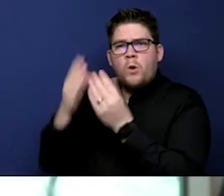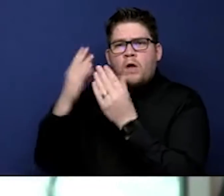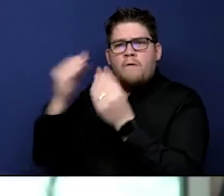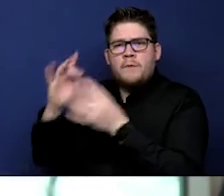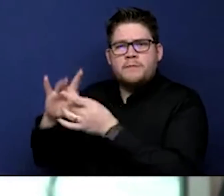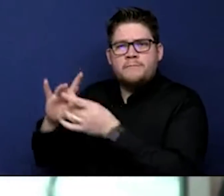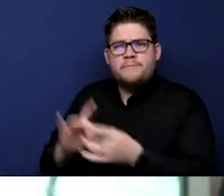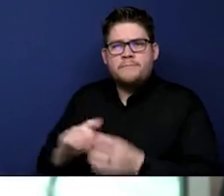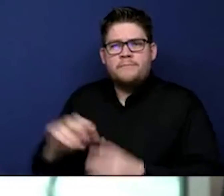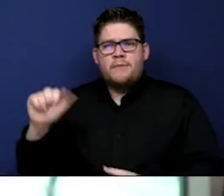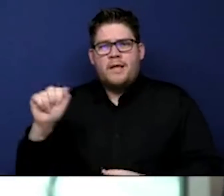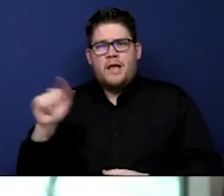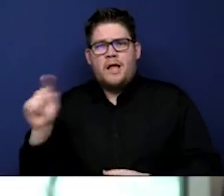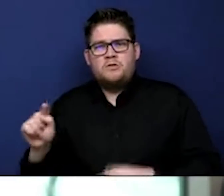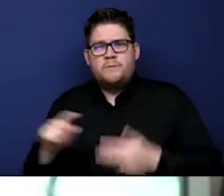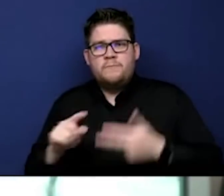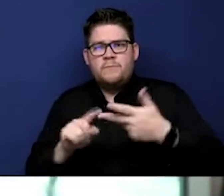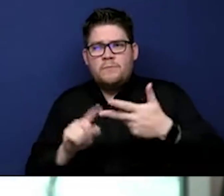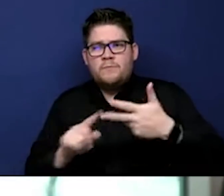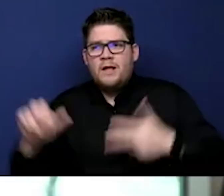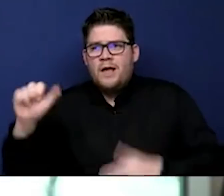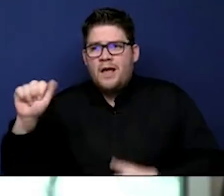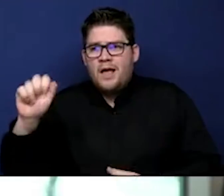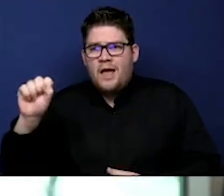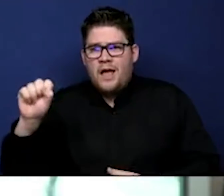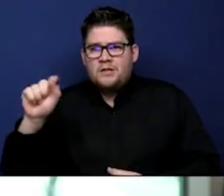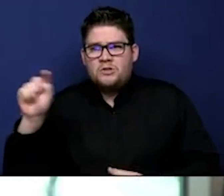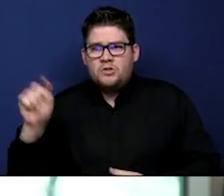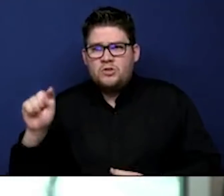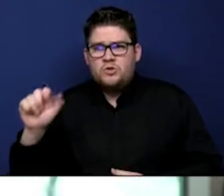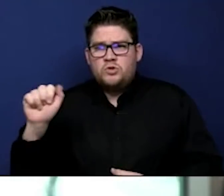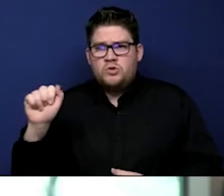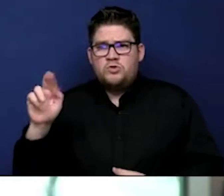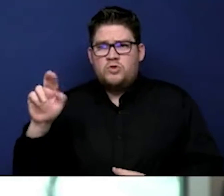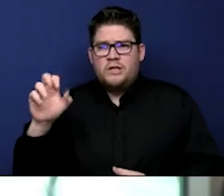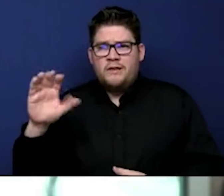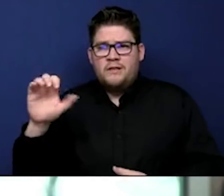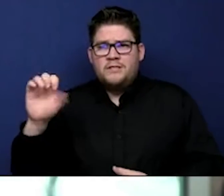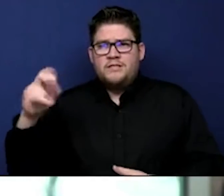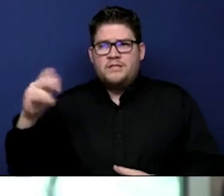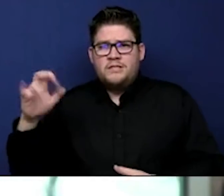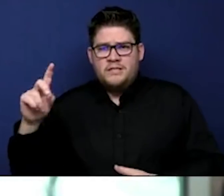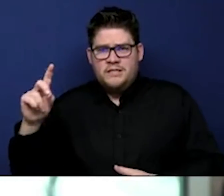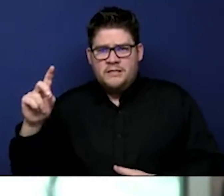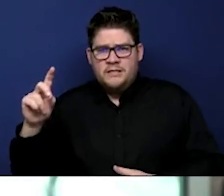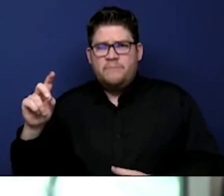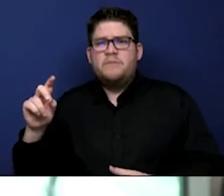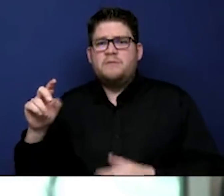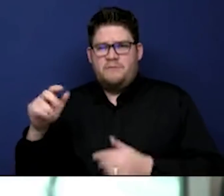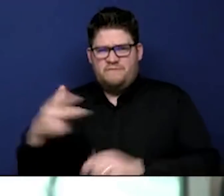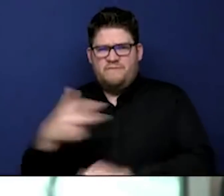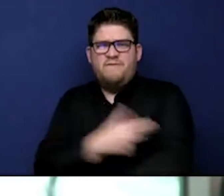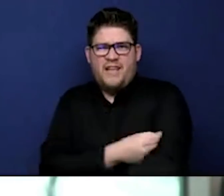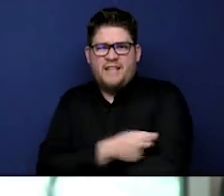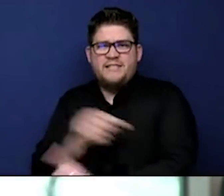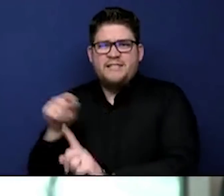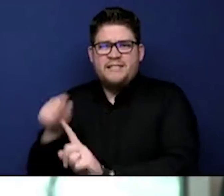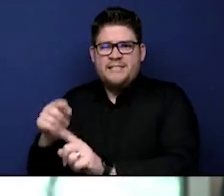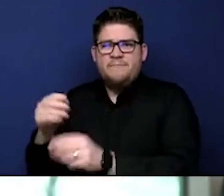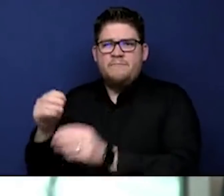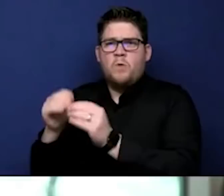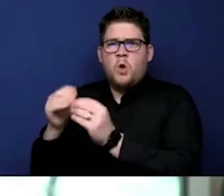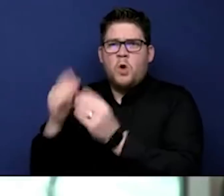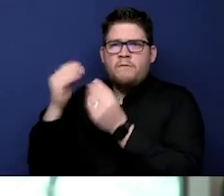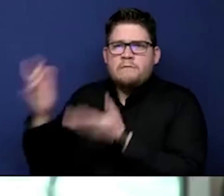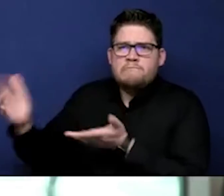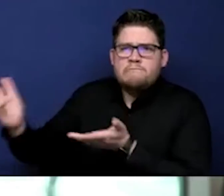Covishield vaccines, where we talked last week the safety signal that was detected in Europe. There's more discussions